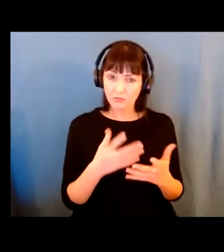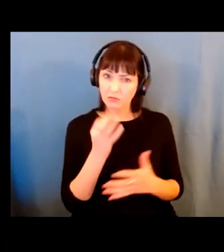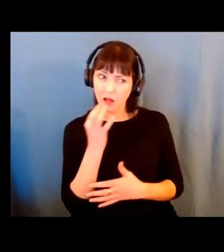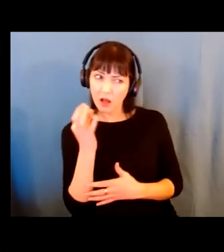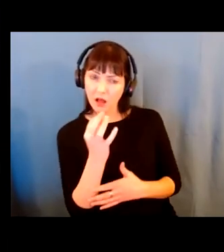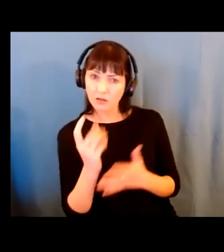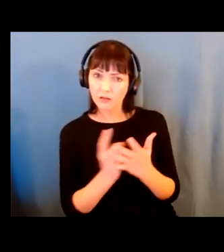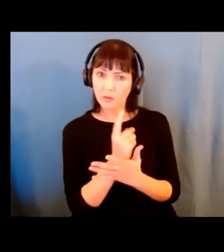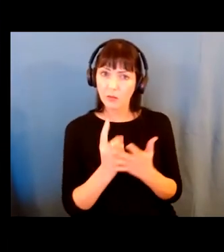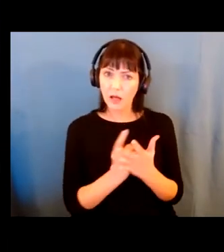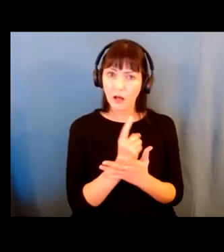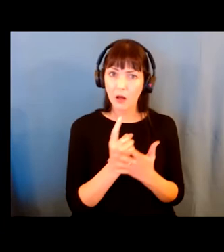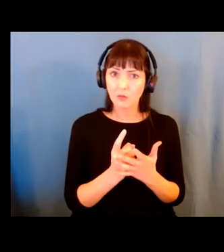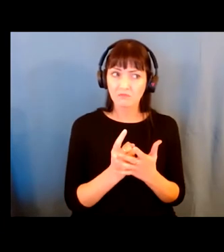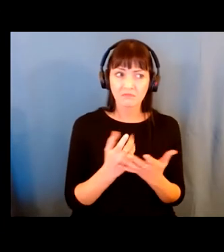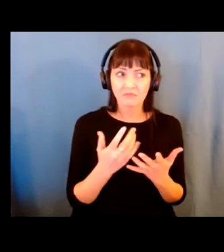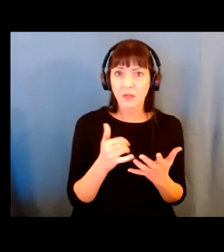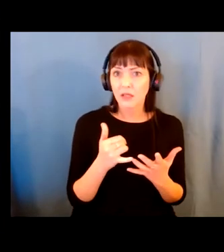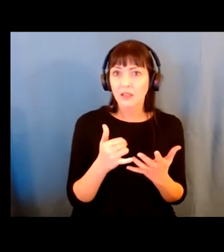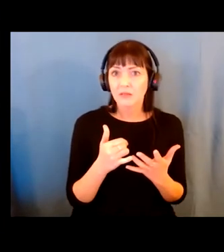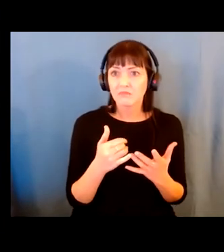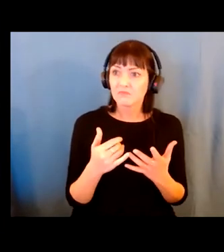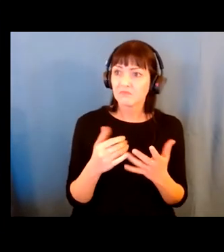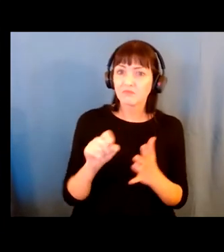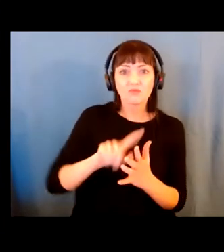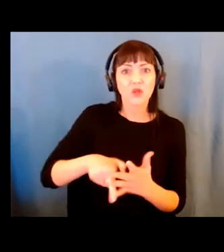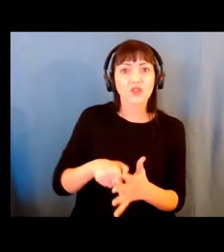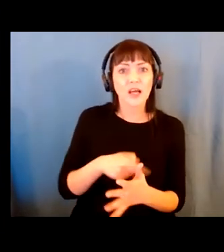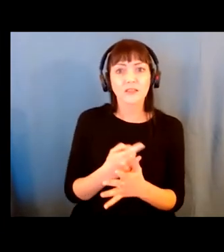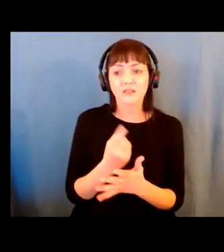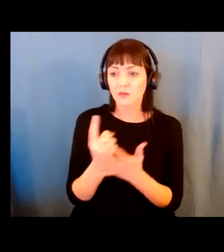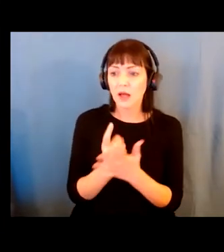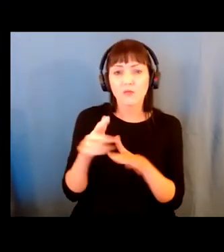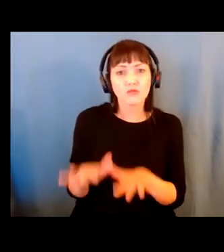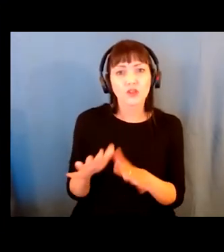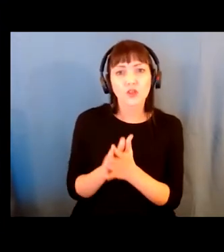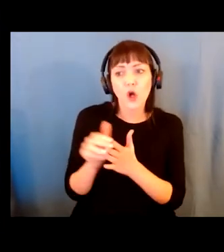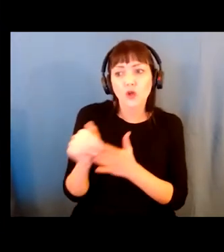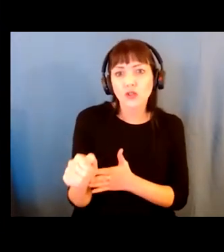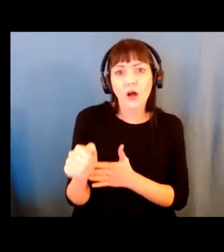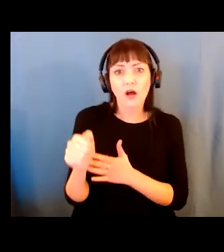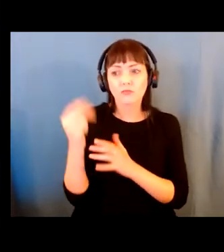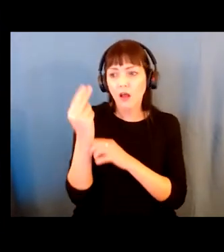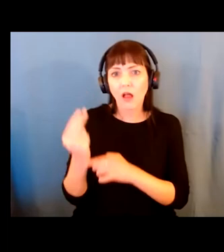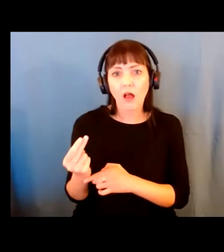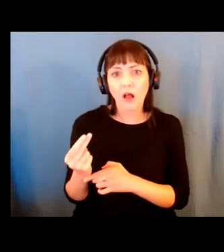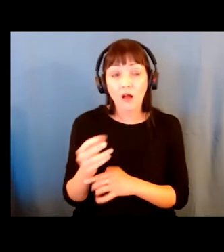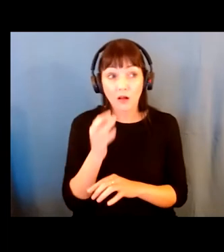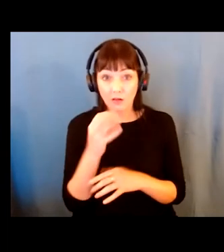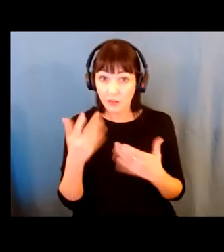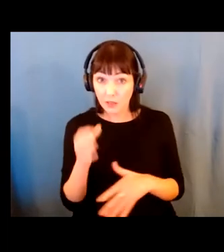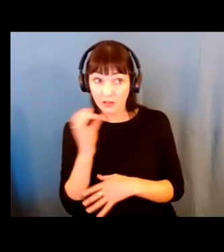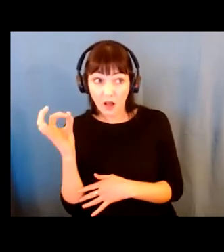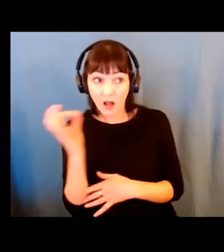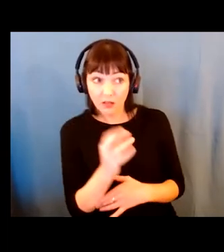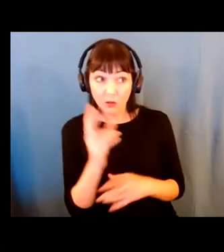something around British art or the history of British culture or whatever, whether they have started to see the archive, or whether it's